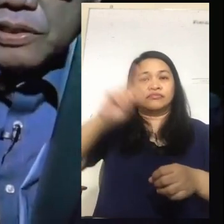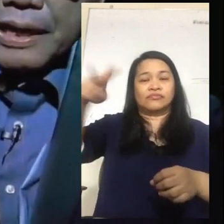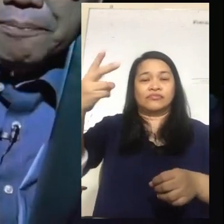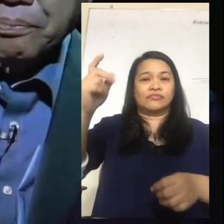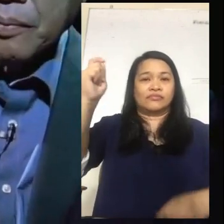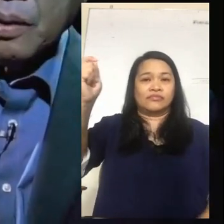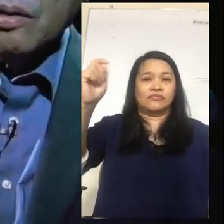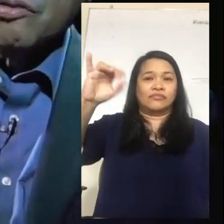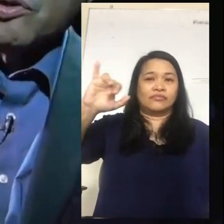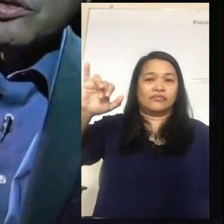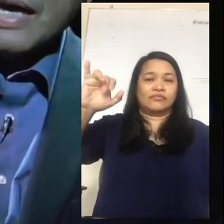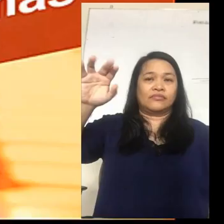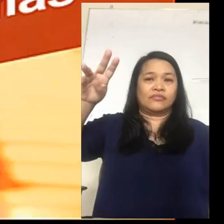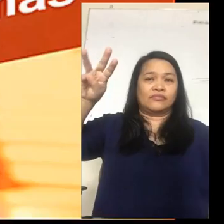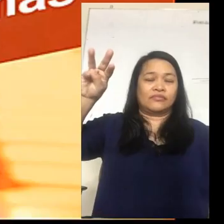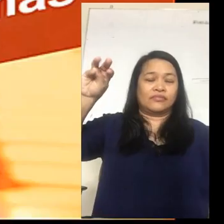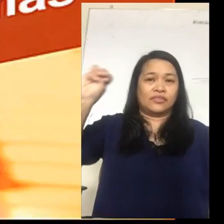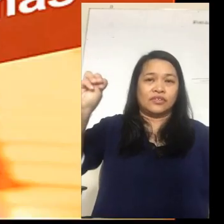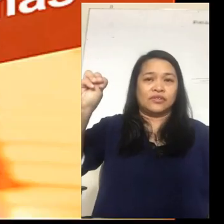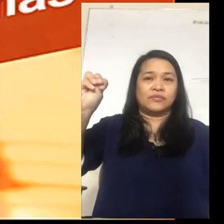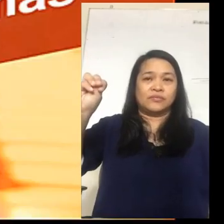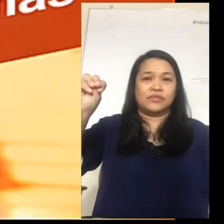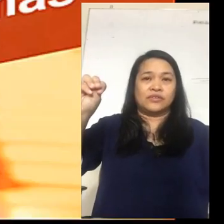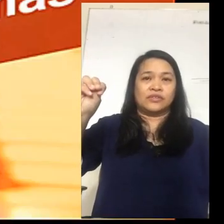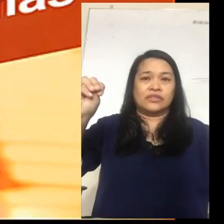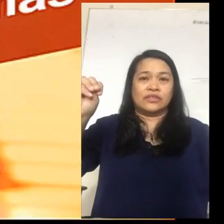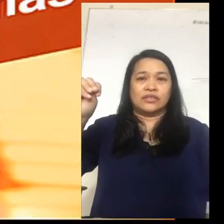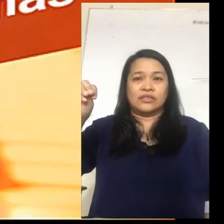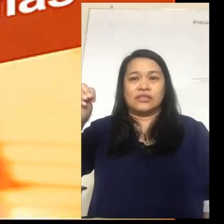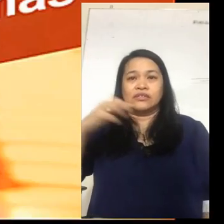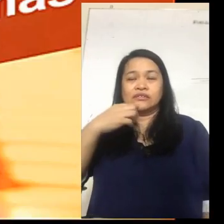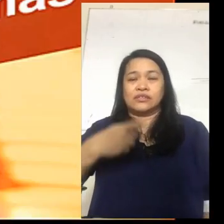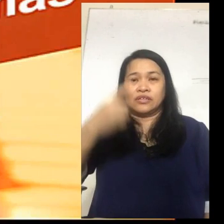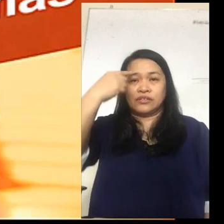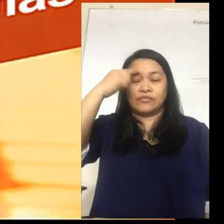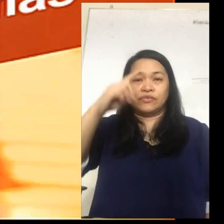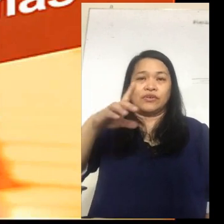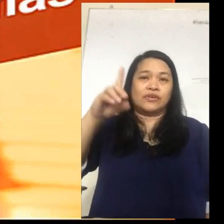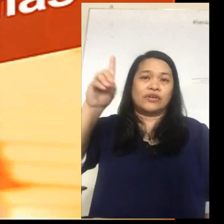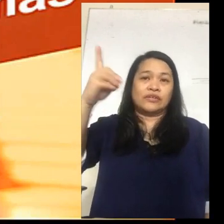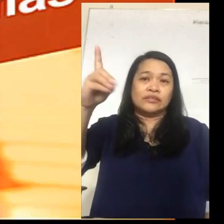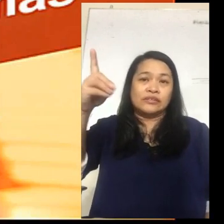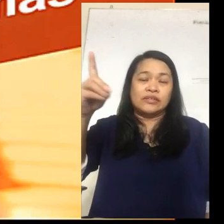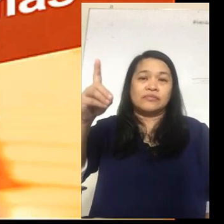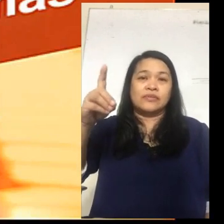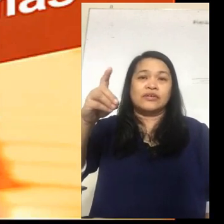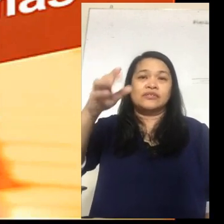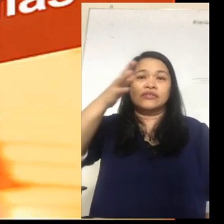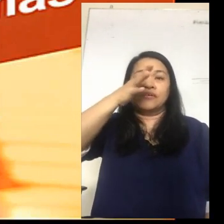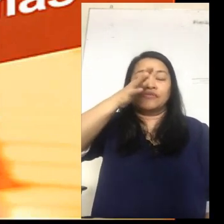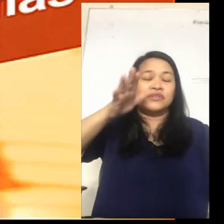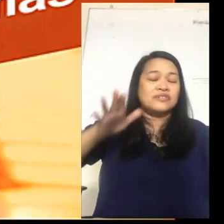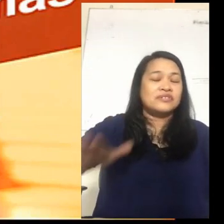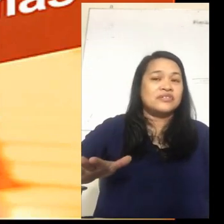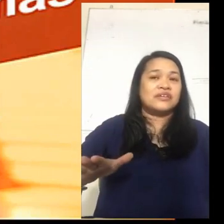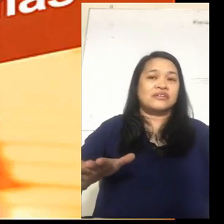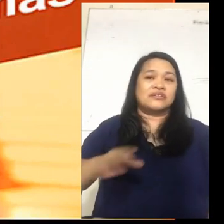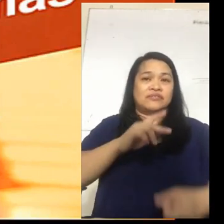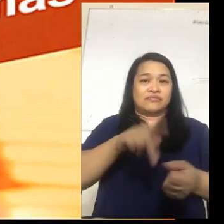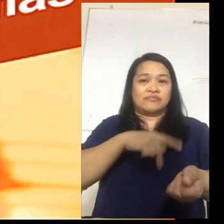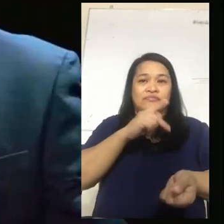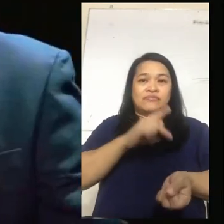4, verse 10, for Demas have forsaken me, having loved this present